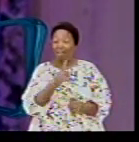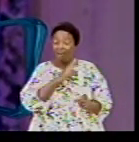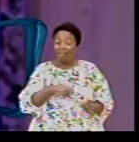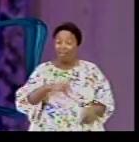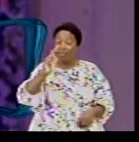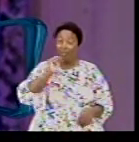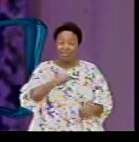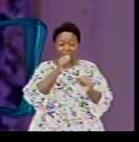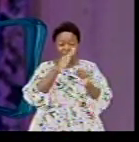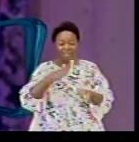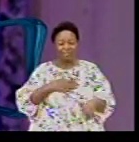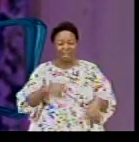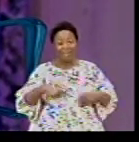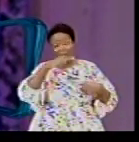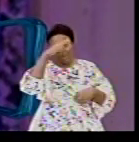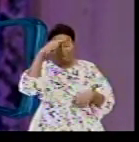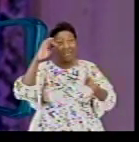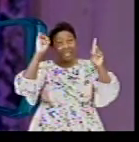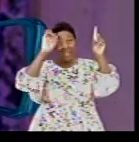He's a great king.